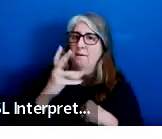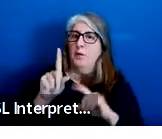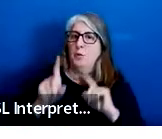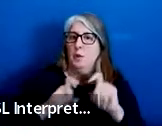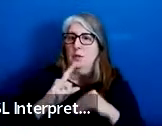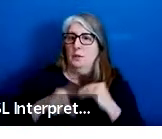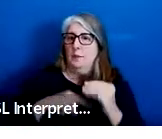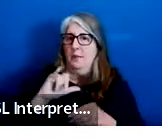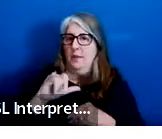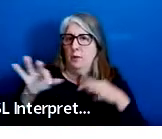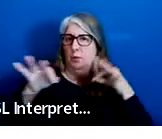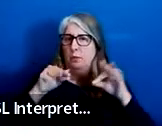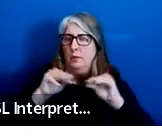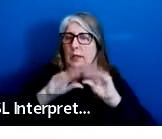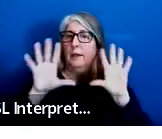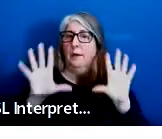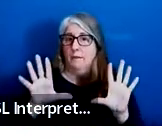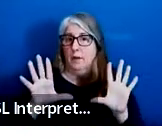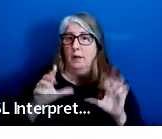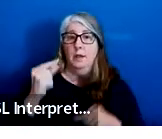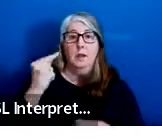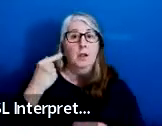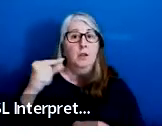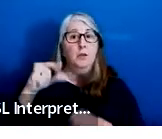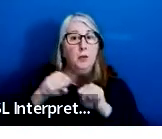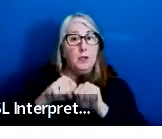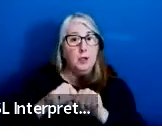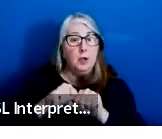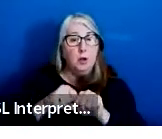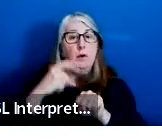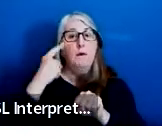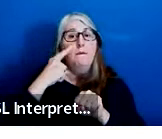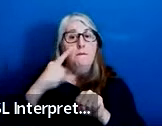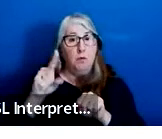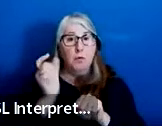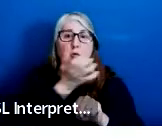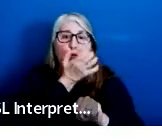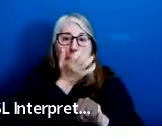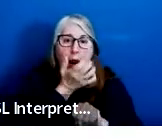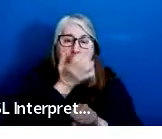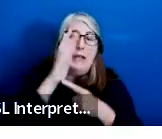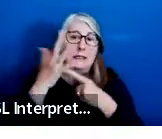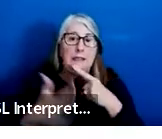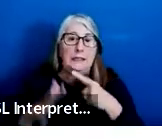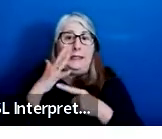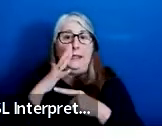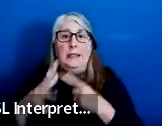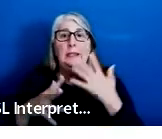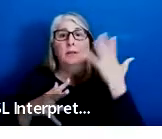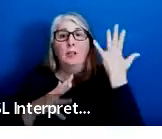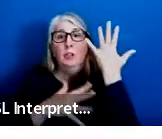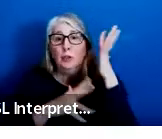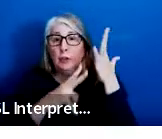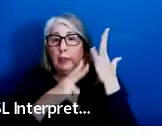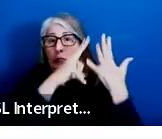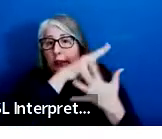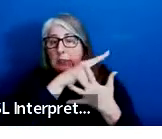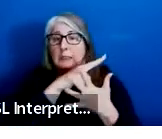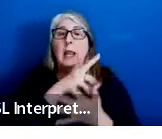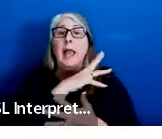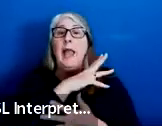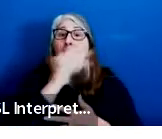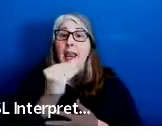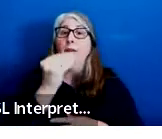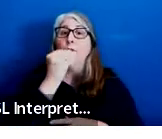to clarify, the green cart can now be used for yard trim. It can be used for composting. It can be used for both at the same